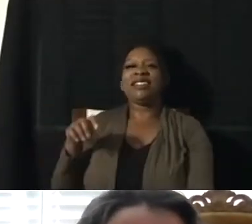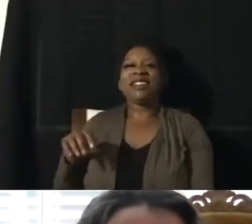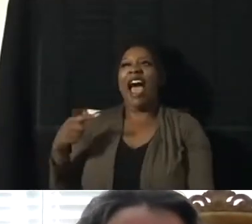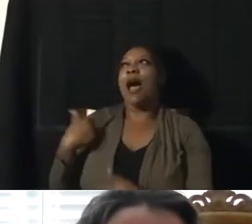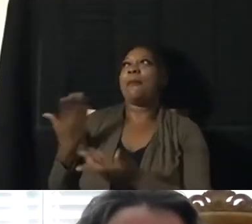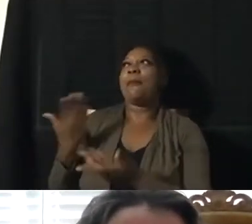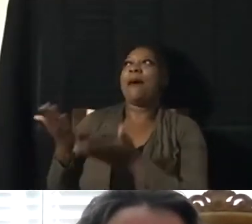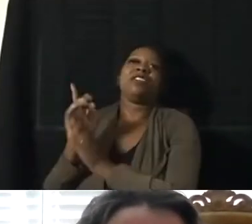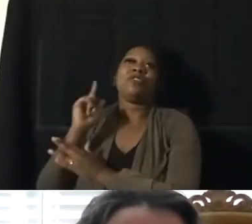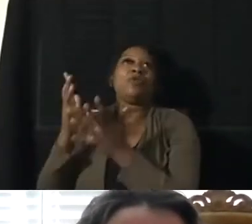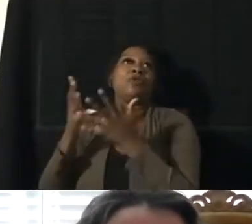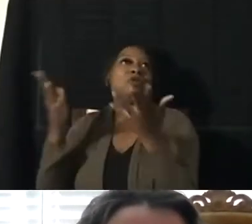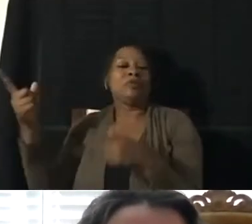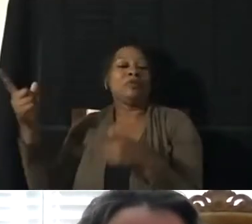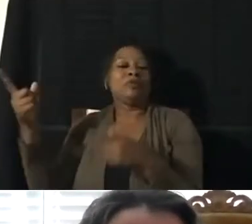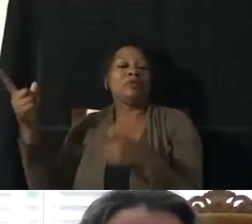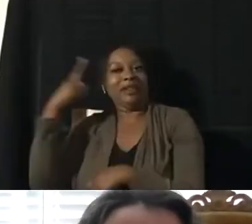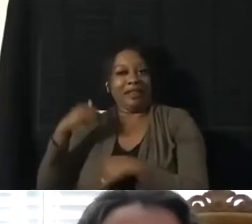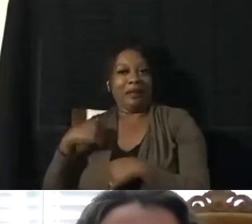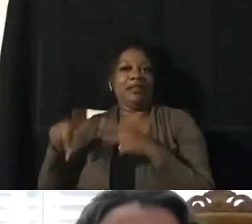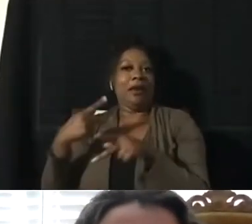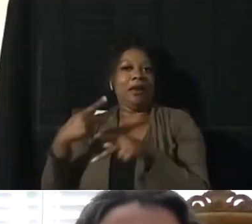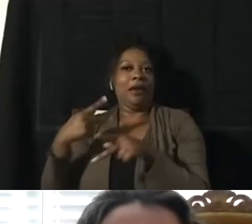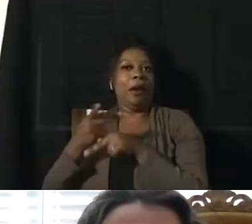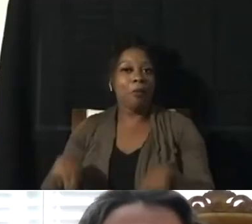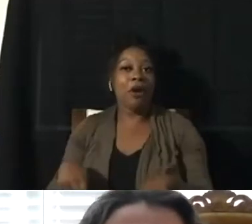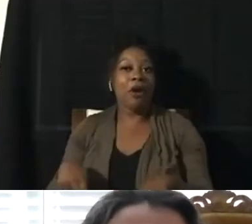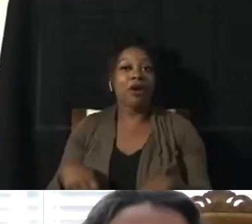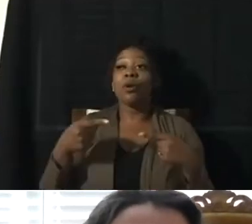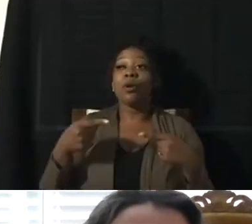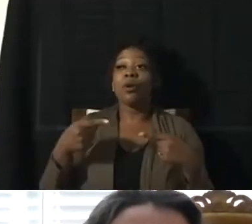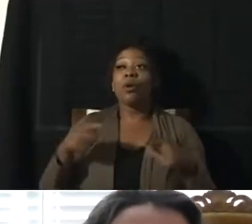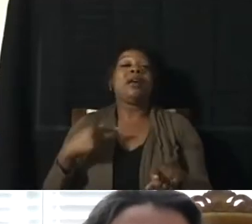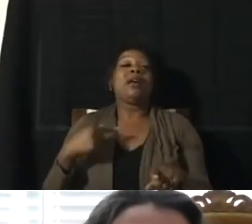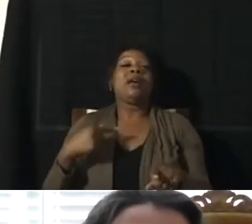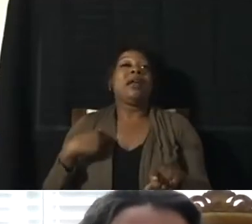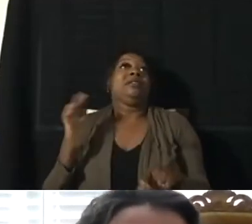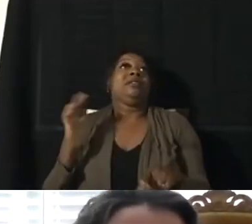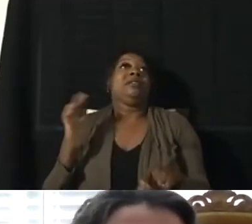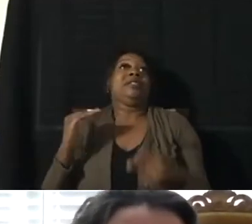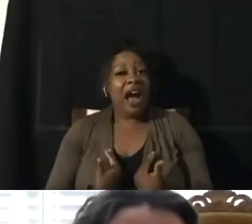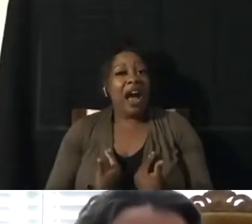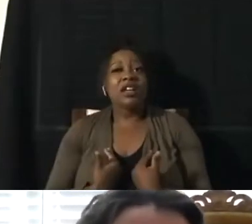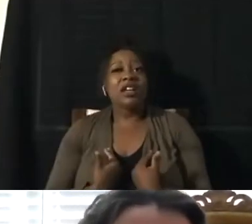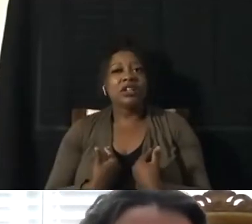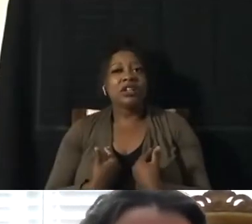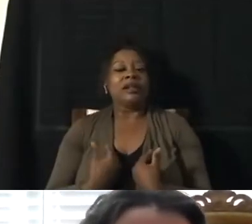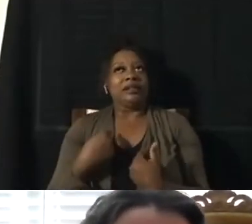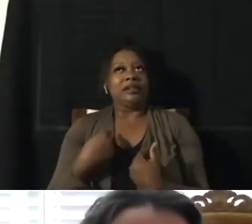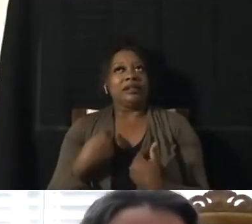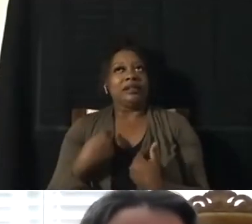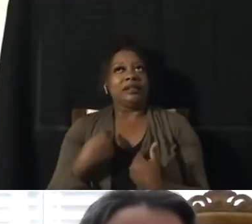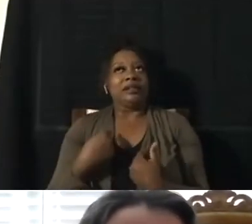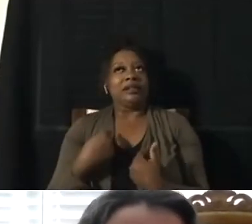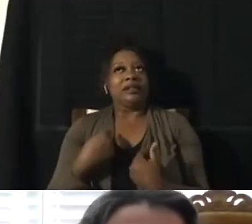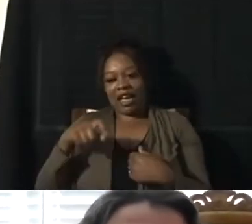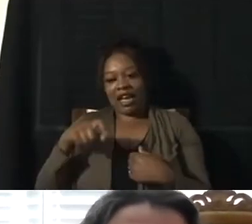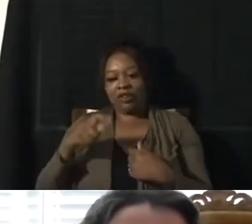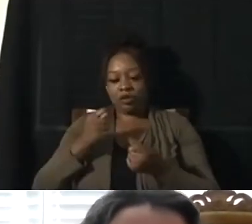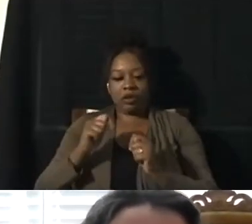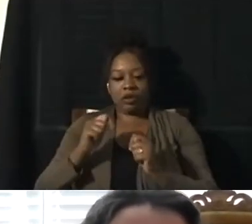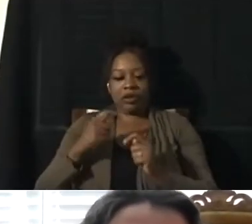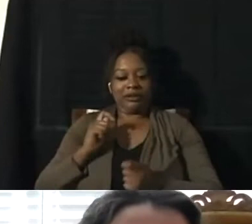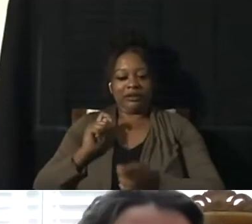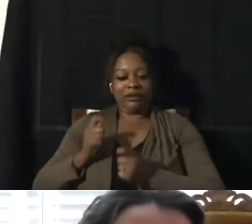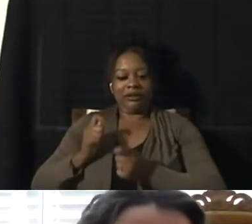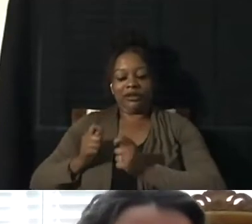when I was hired, I definitely figured I'd have to adapt in some way. You know, thankfully our office